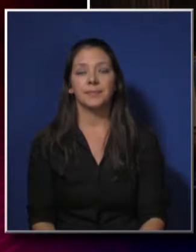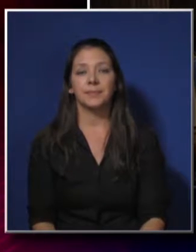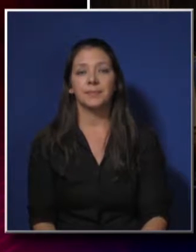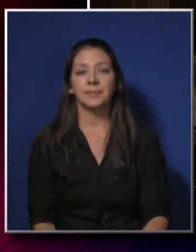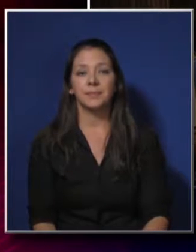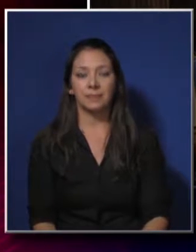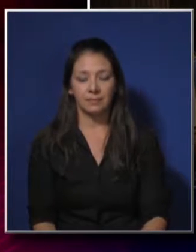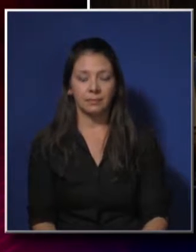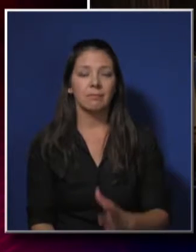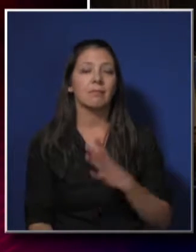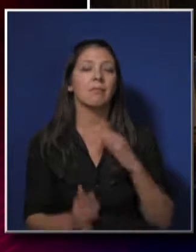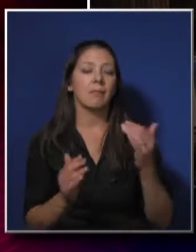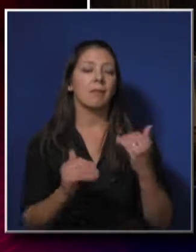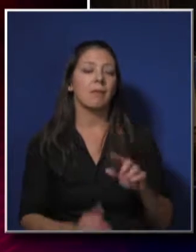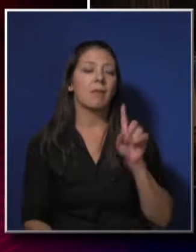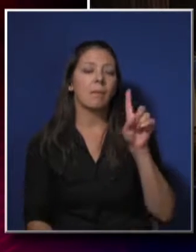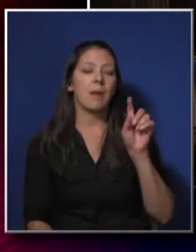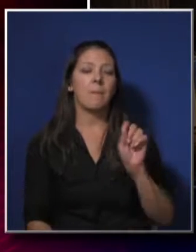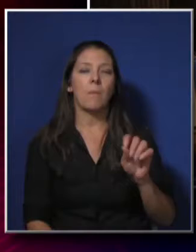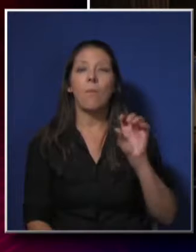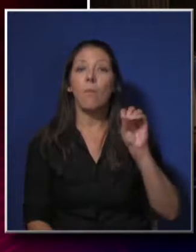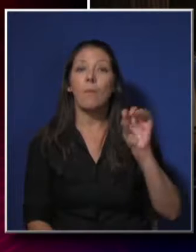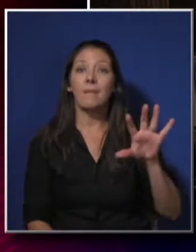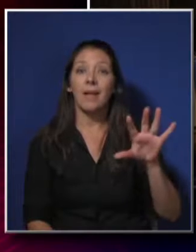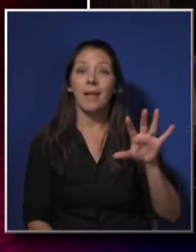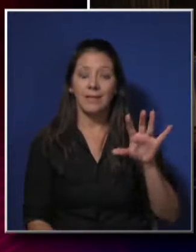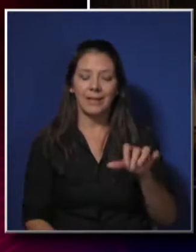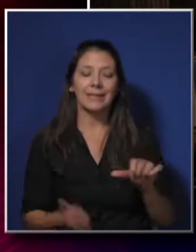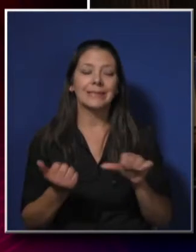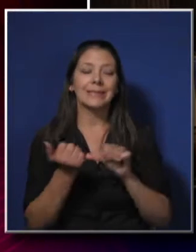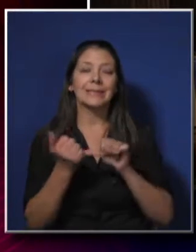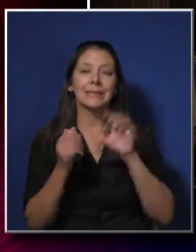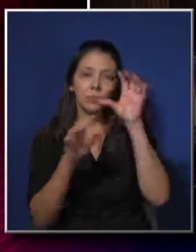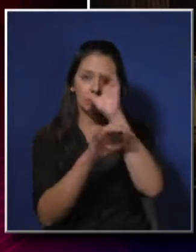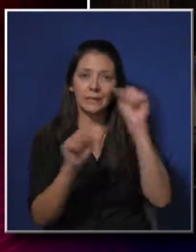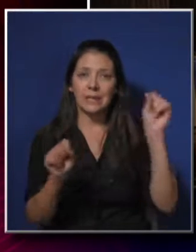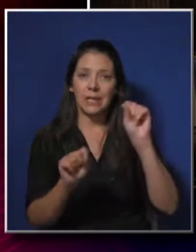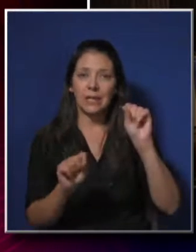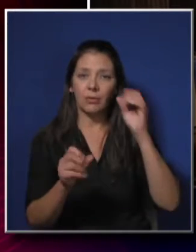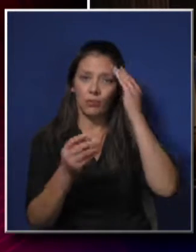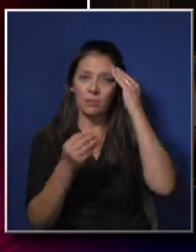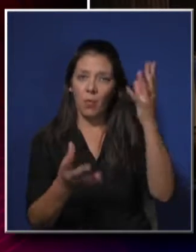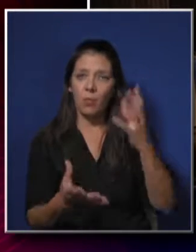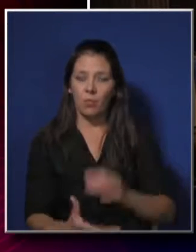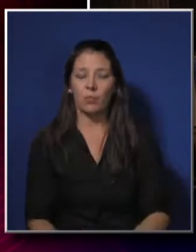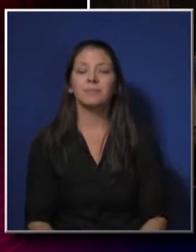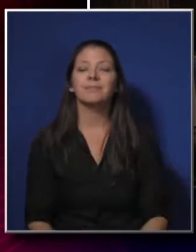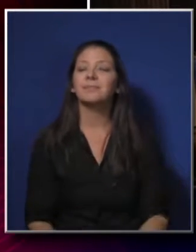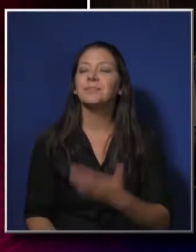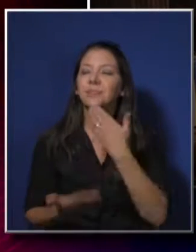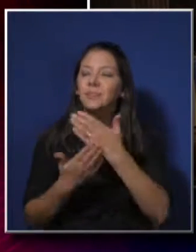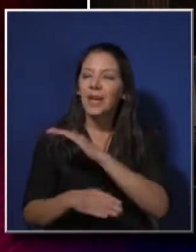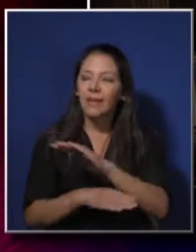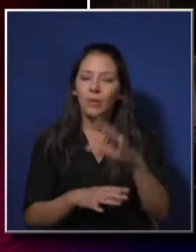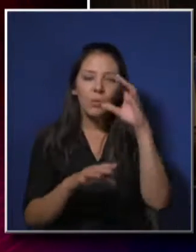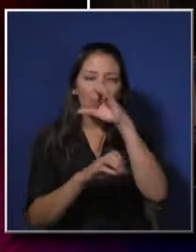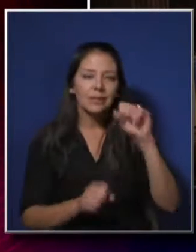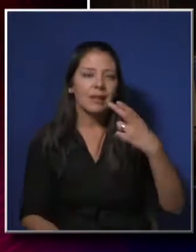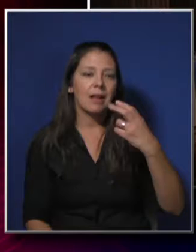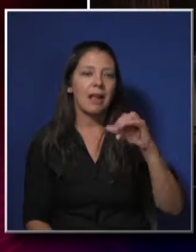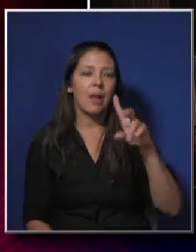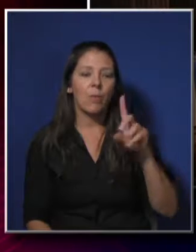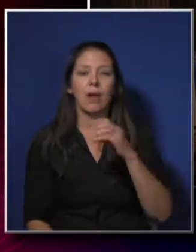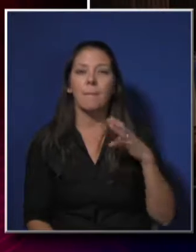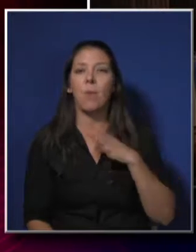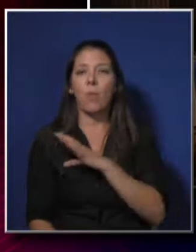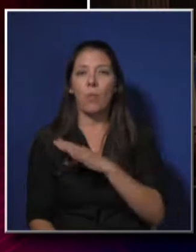Hearing none, we'll go to item 1.05, Assistant Superintendent Report. Good afternoon, President Howard and board